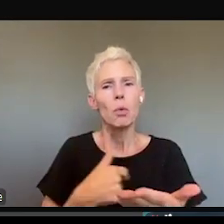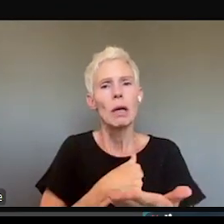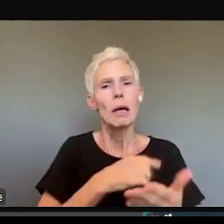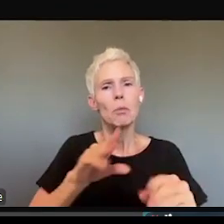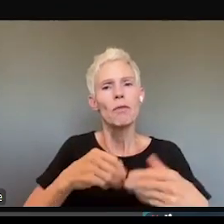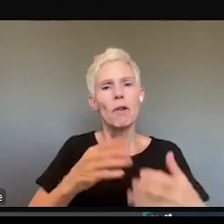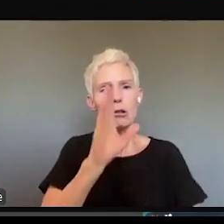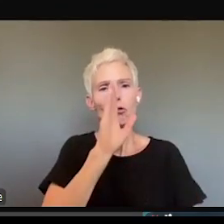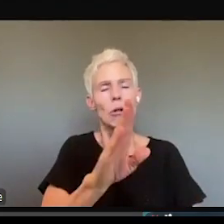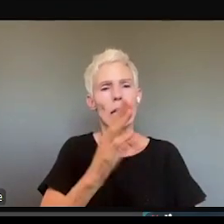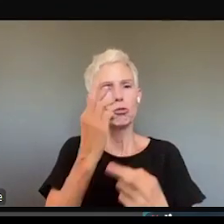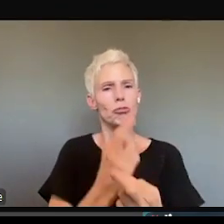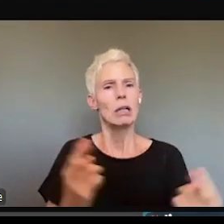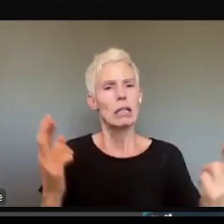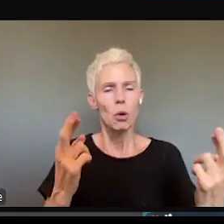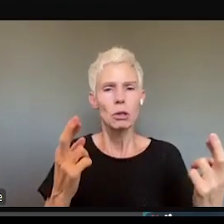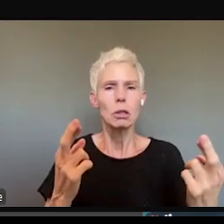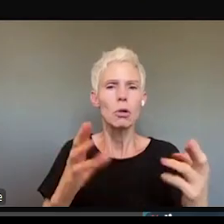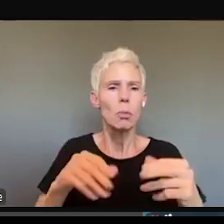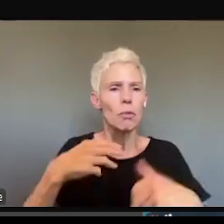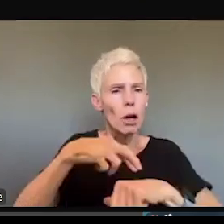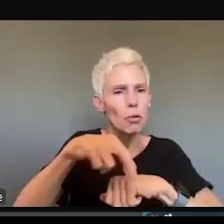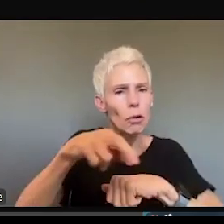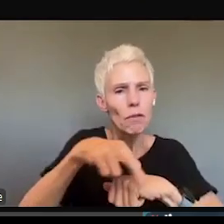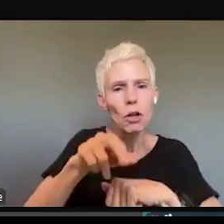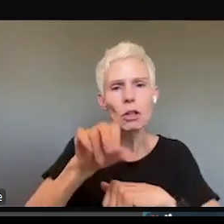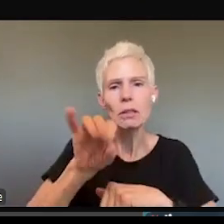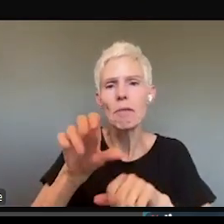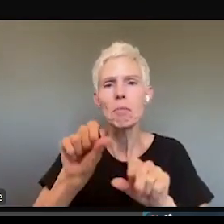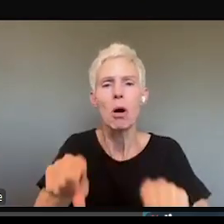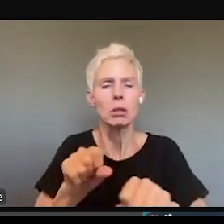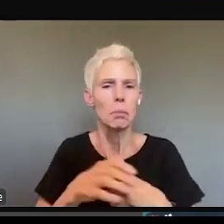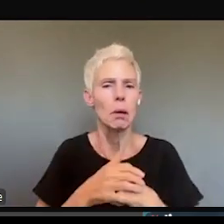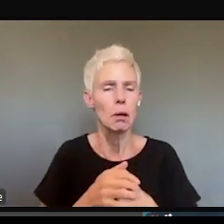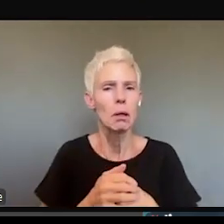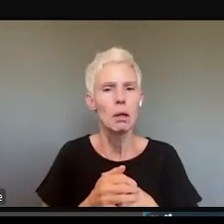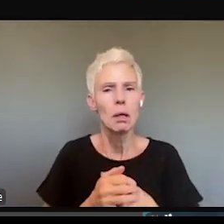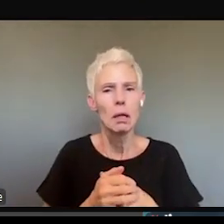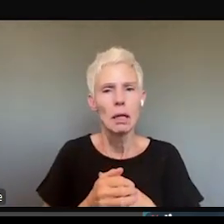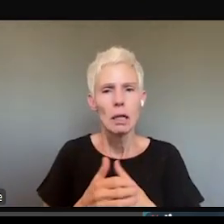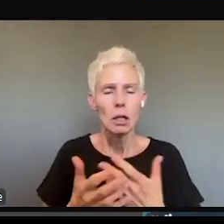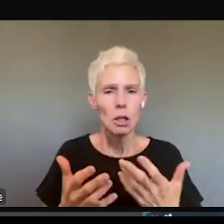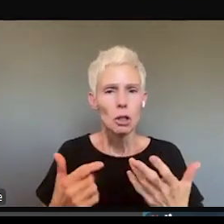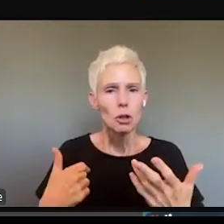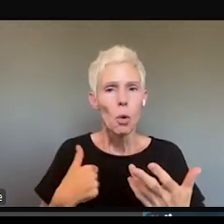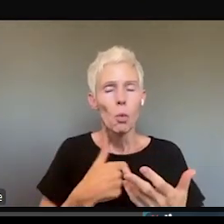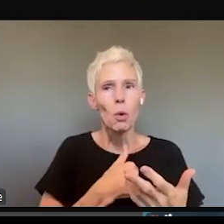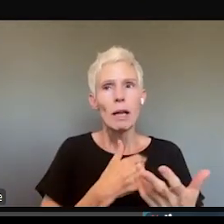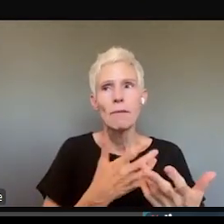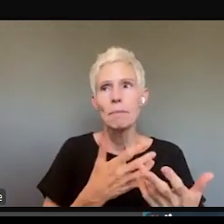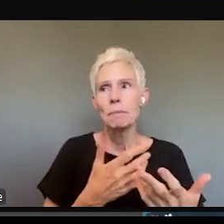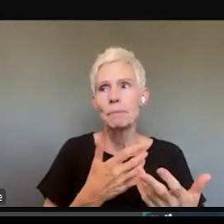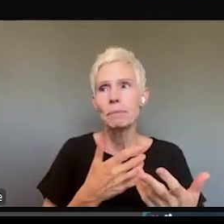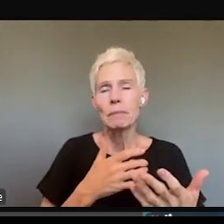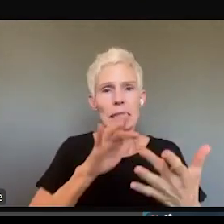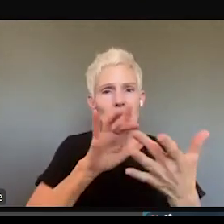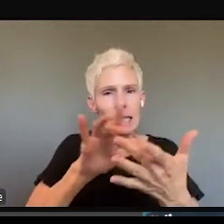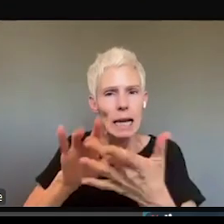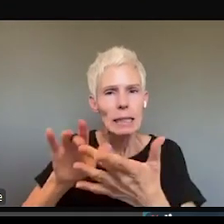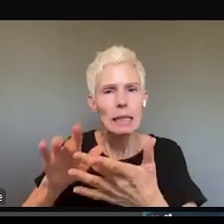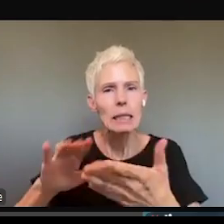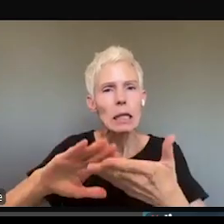direct resources or referrals when we can. And so we've kind of reached out to community partners